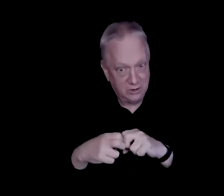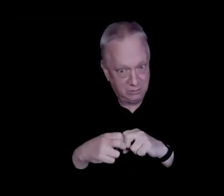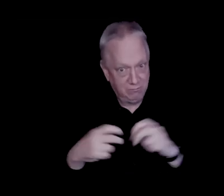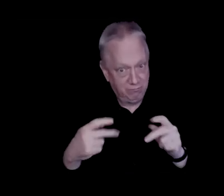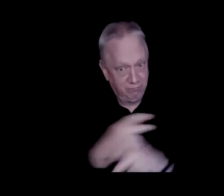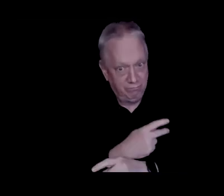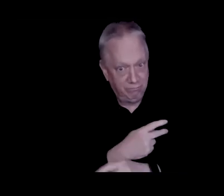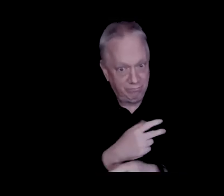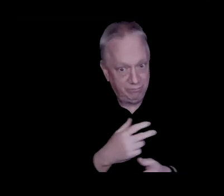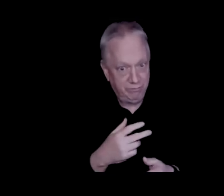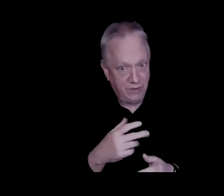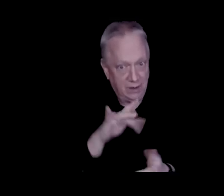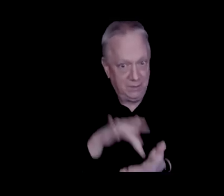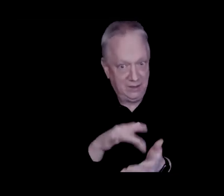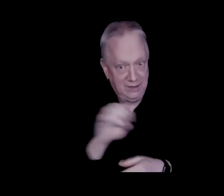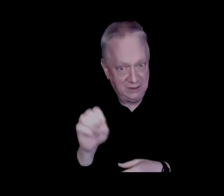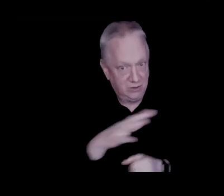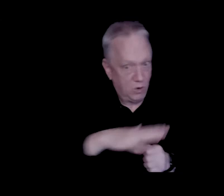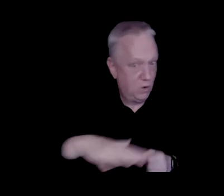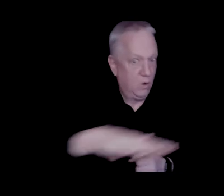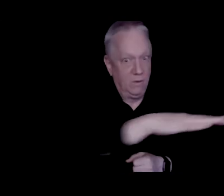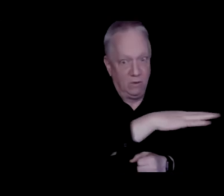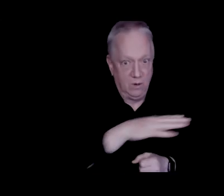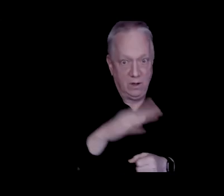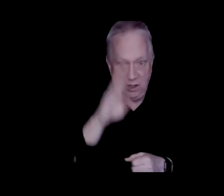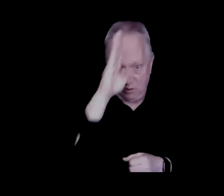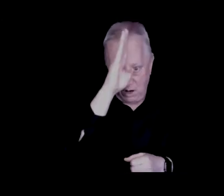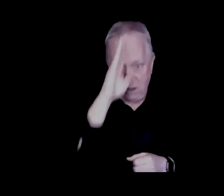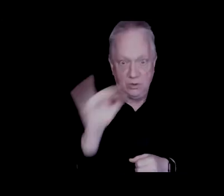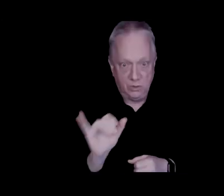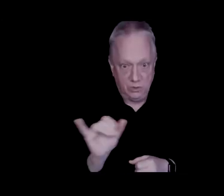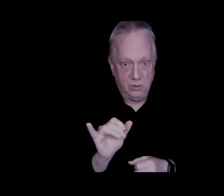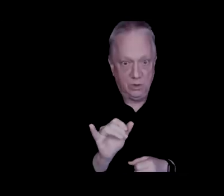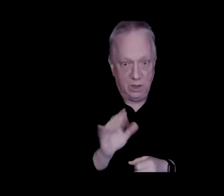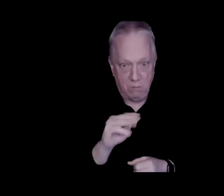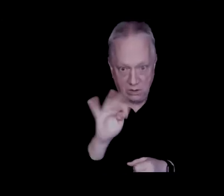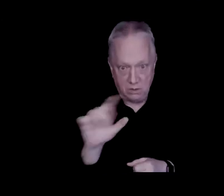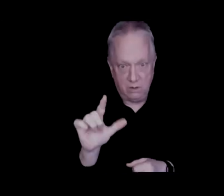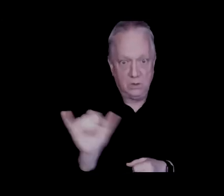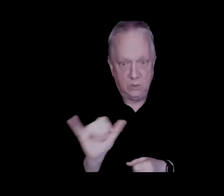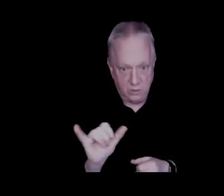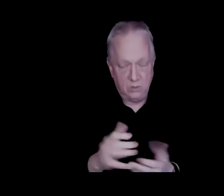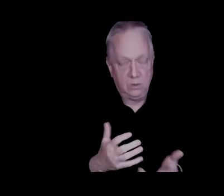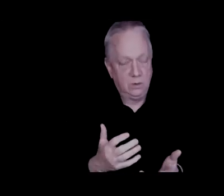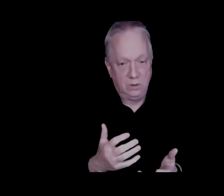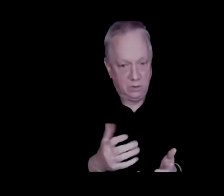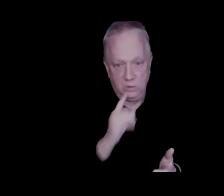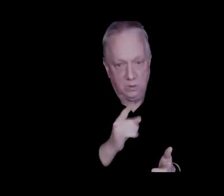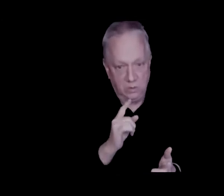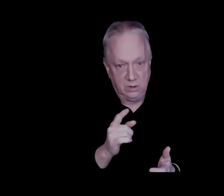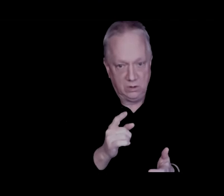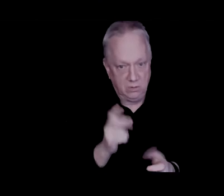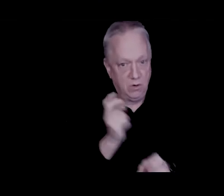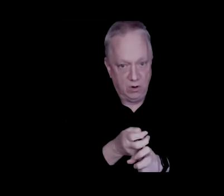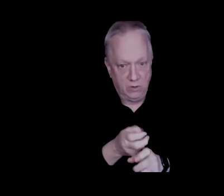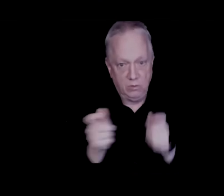It's in the Middle East and in Iraq too, and in Mosul too. So it's quite difficult to manage this